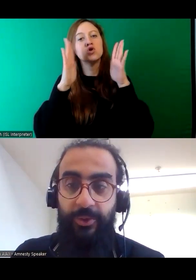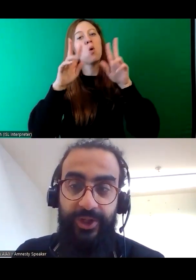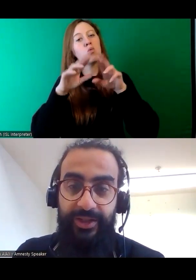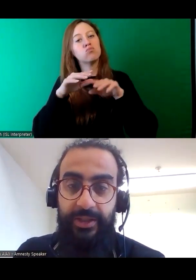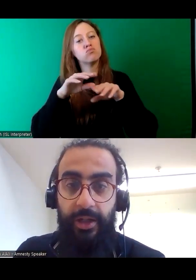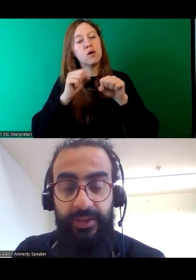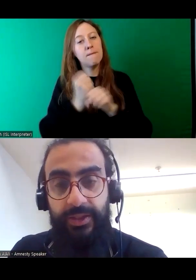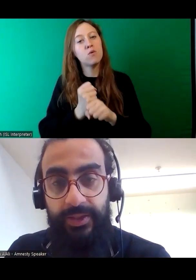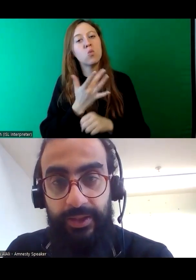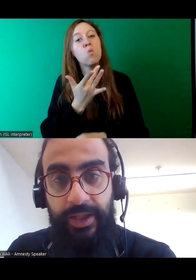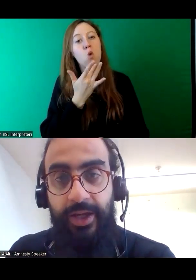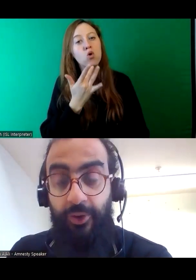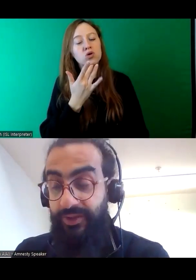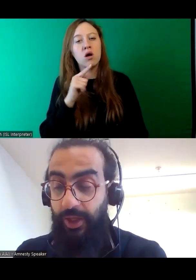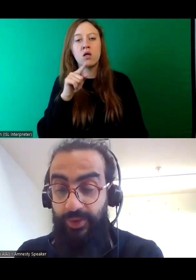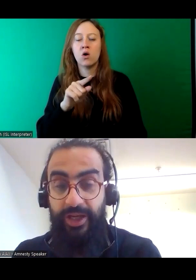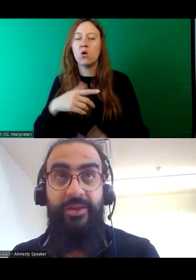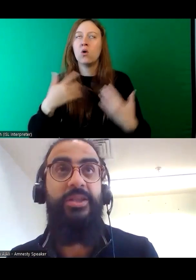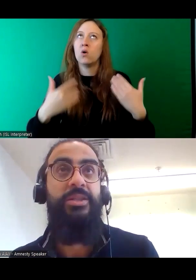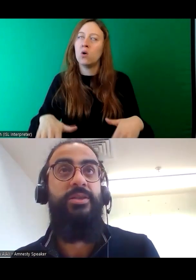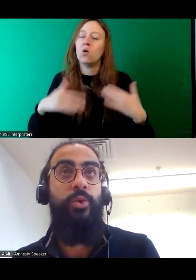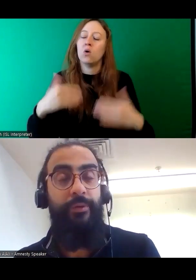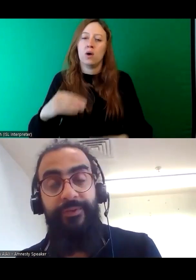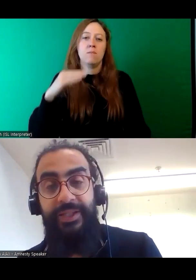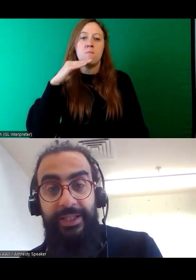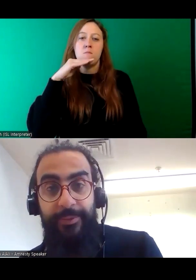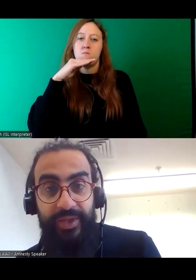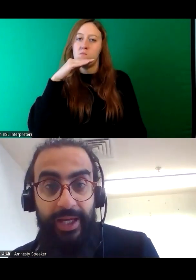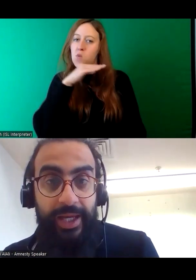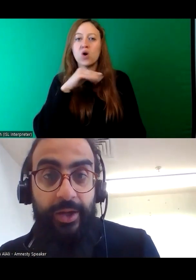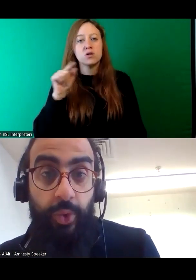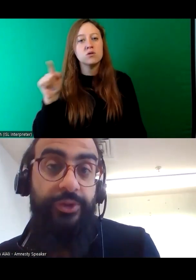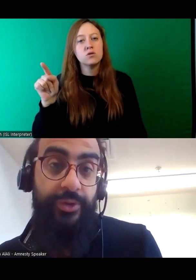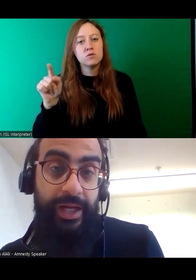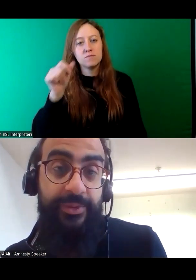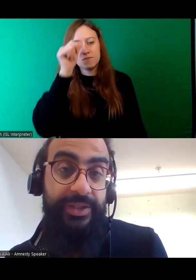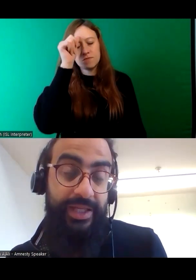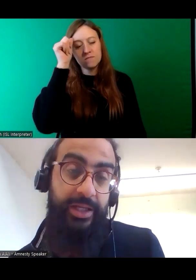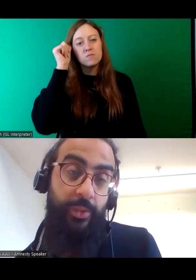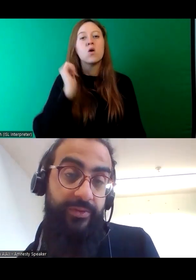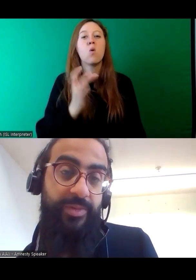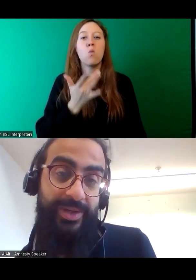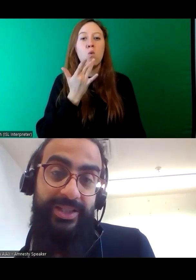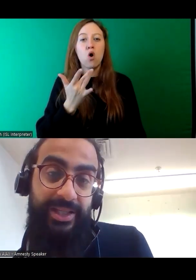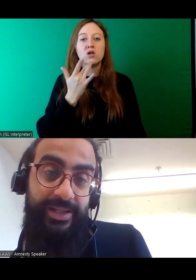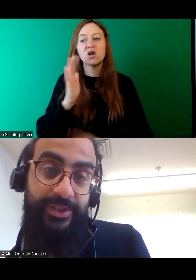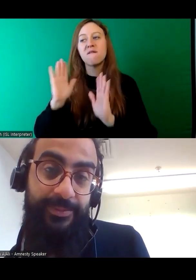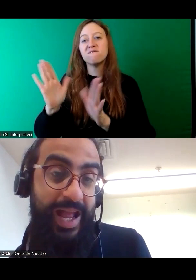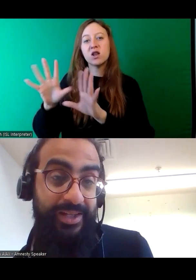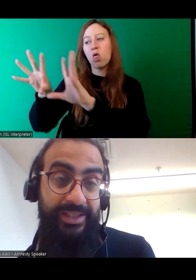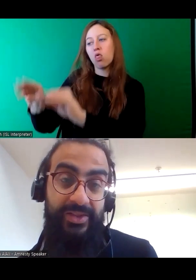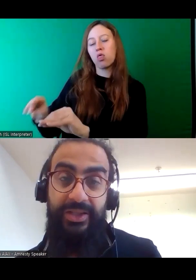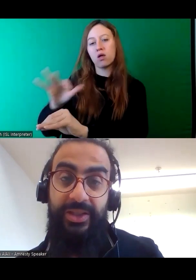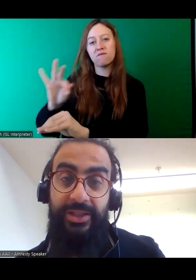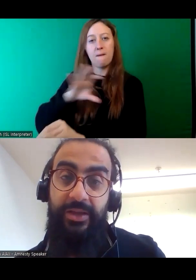Bank, outside this context, or outside this war physically, water has been taken away from the Palestinians.